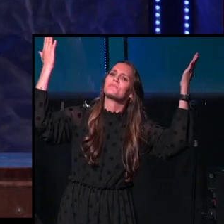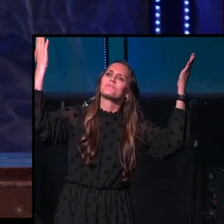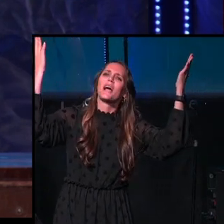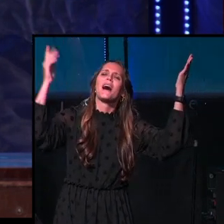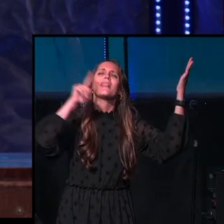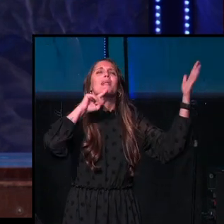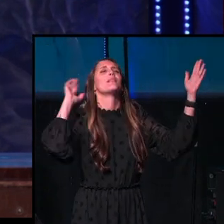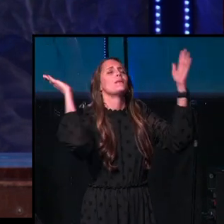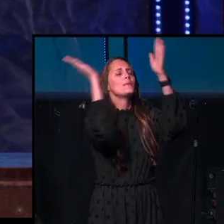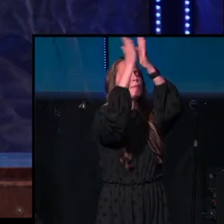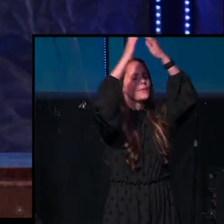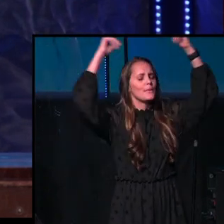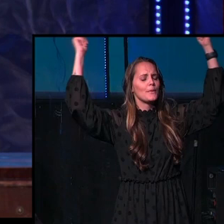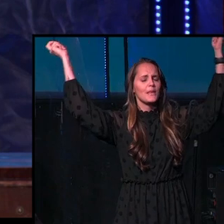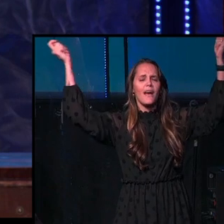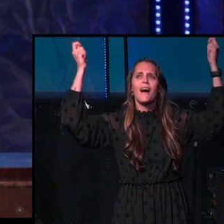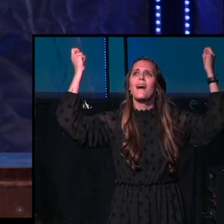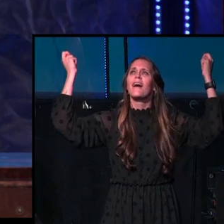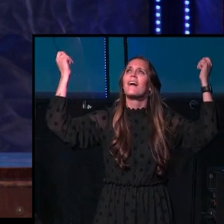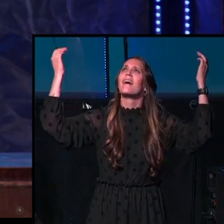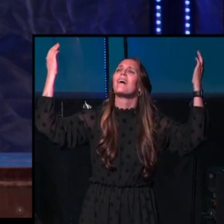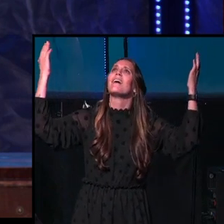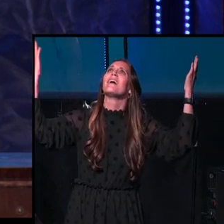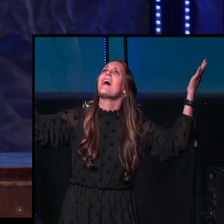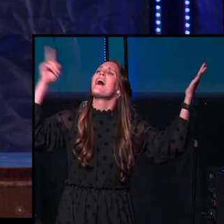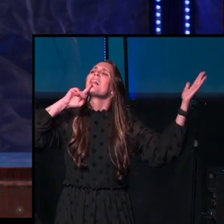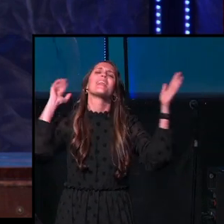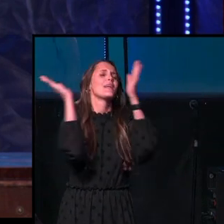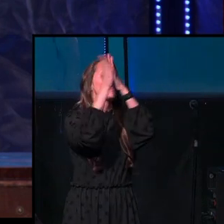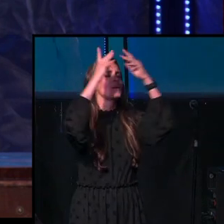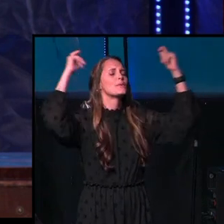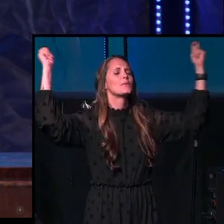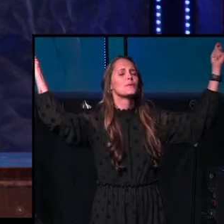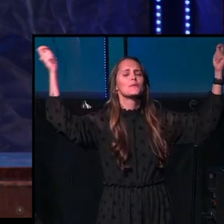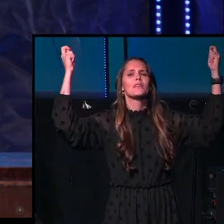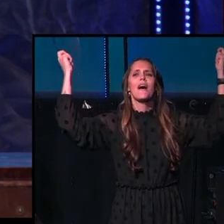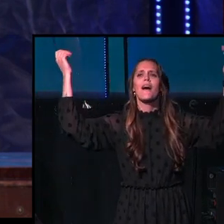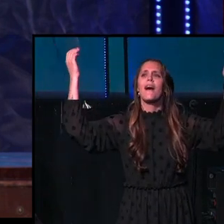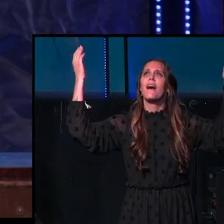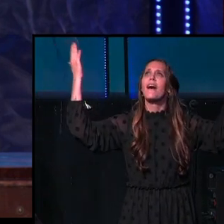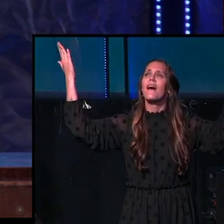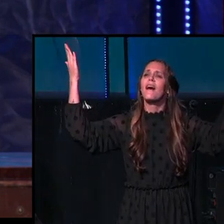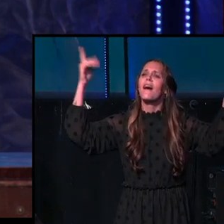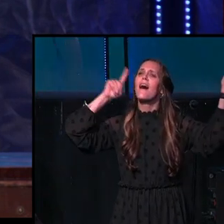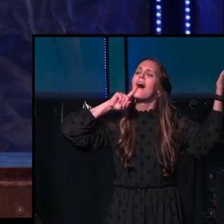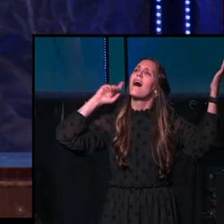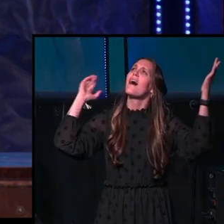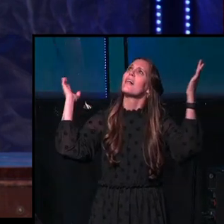Hallelujah, hallelujah.